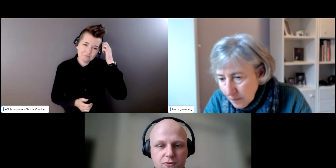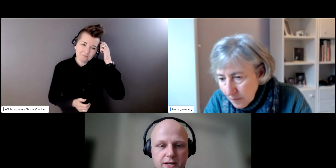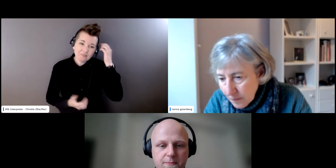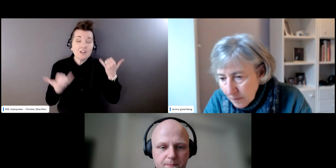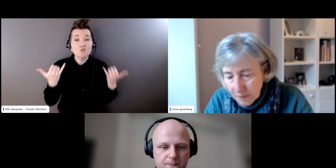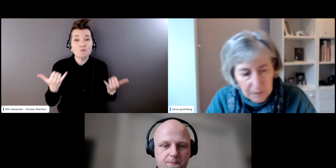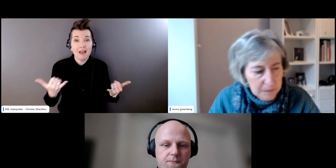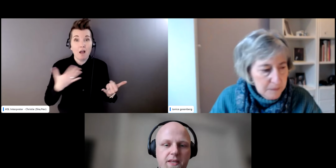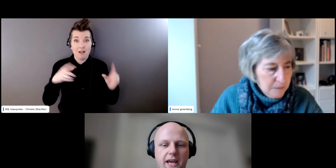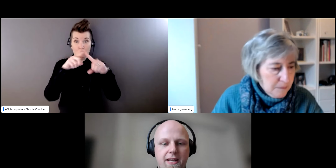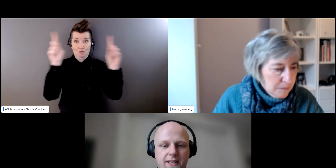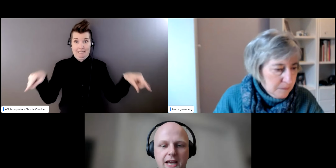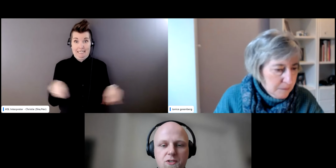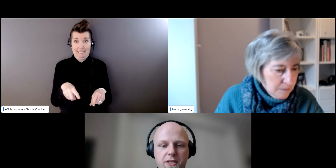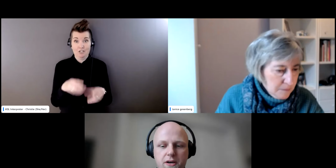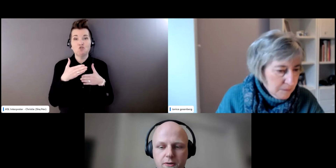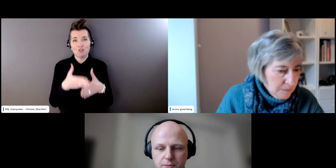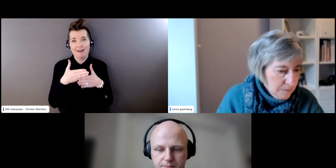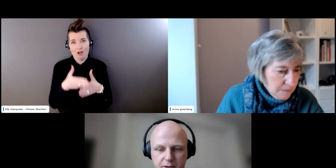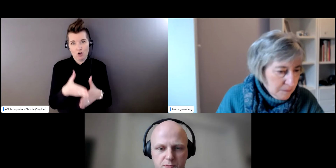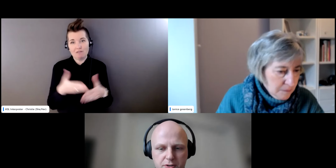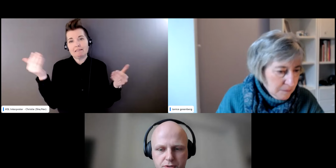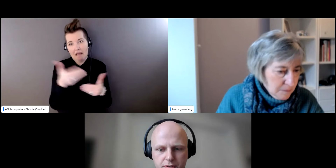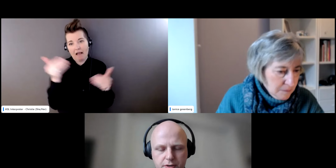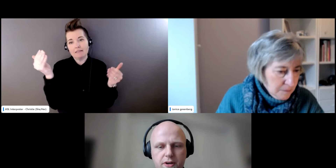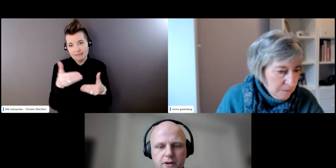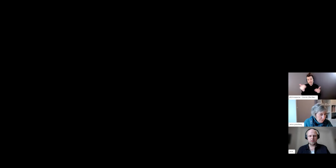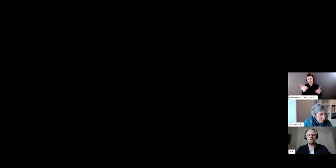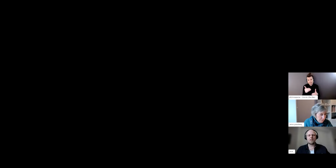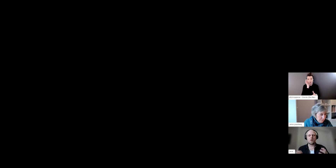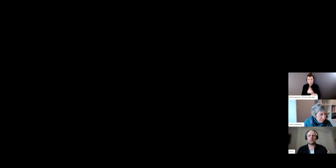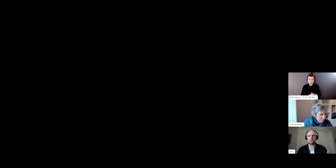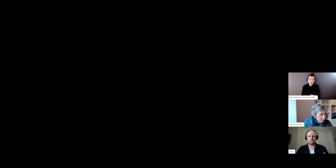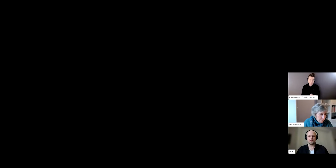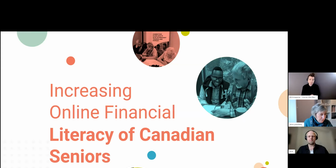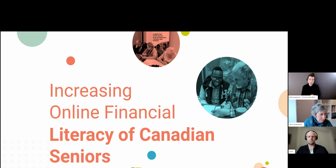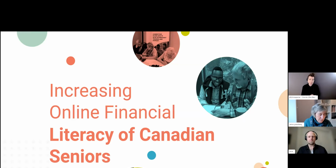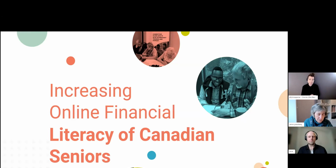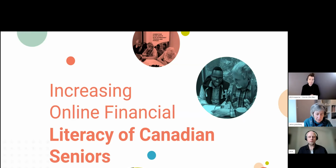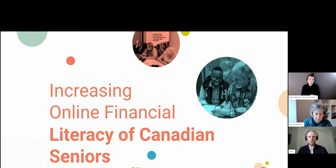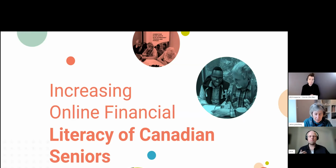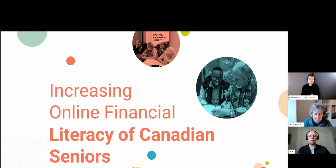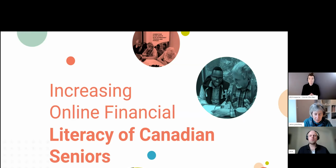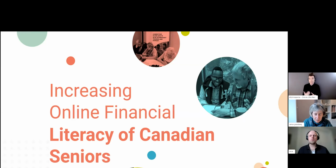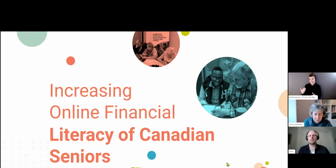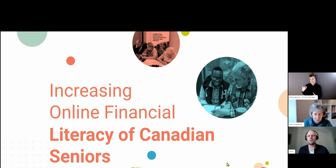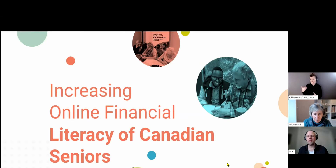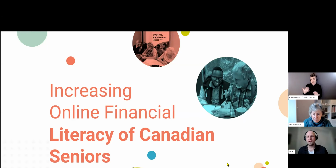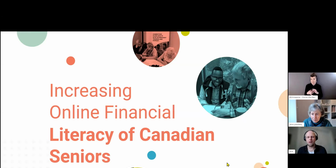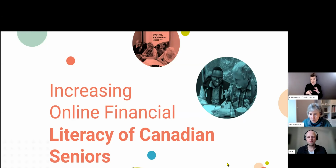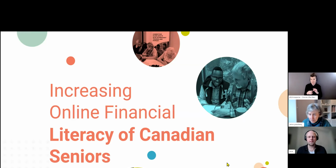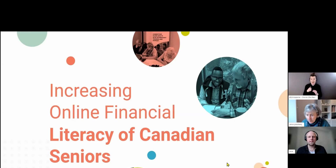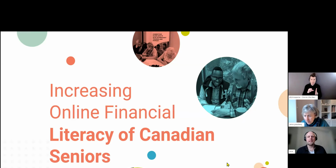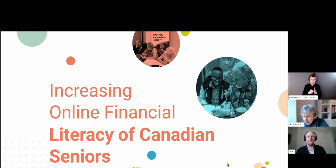my screen. And as we go, as was mentioned earlier, if you have any questions, you can put those in the